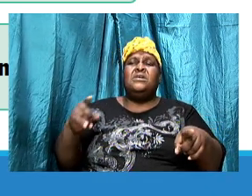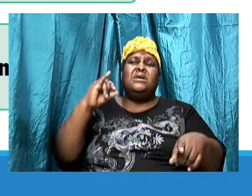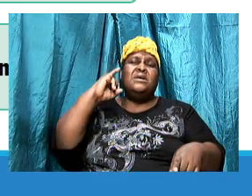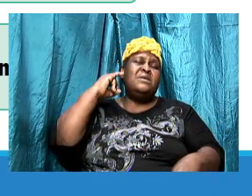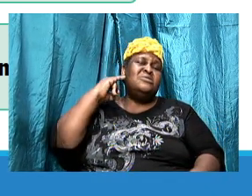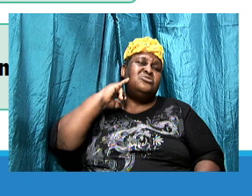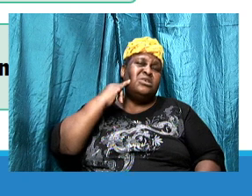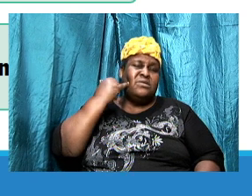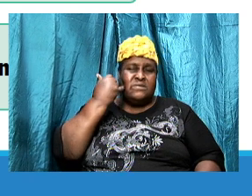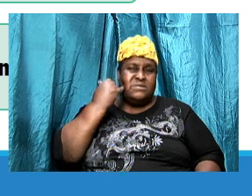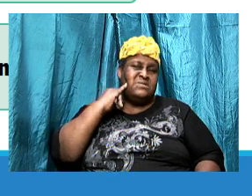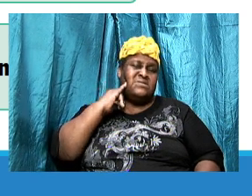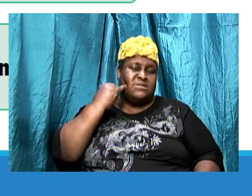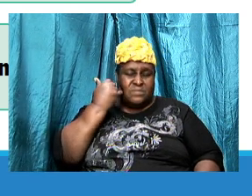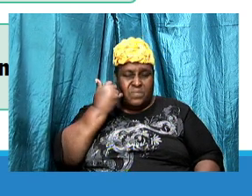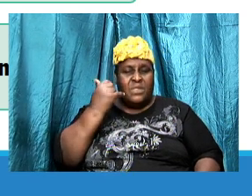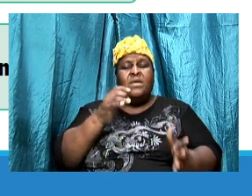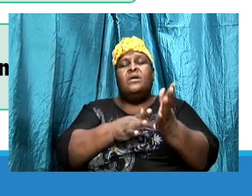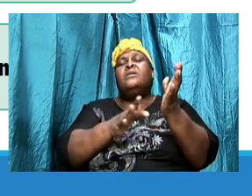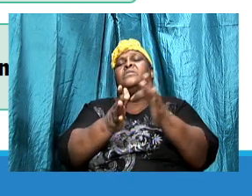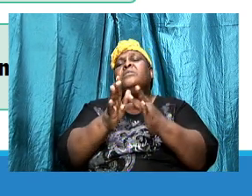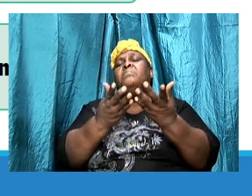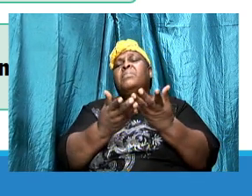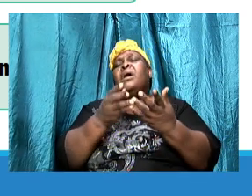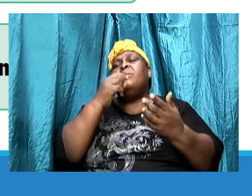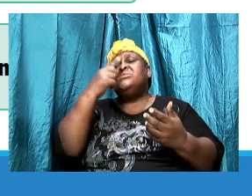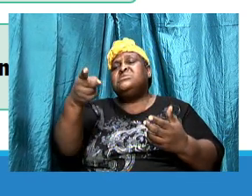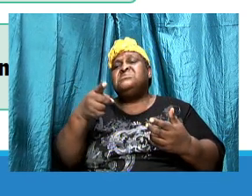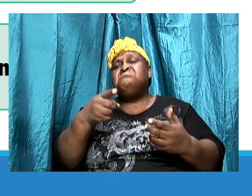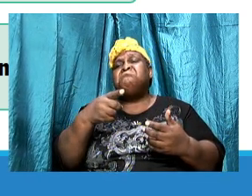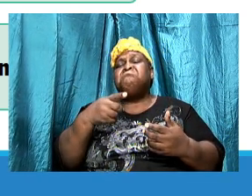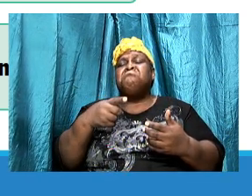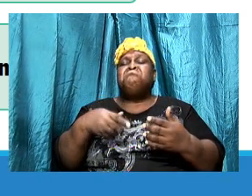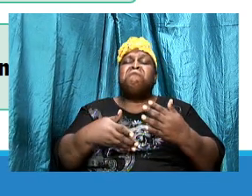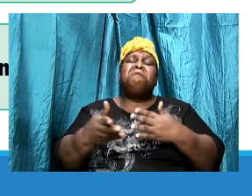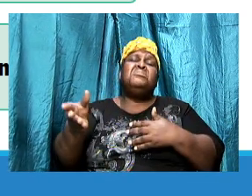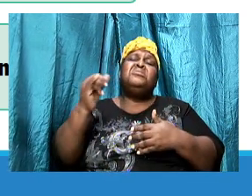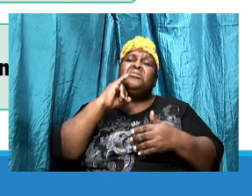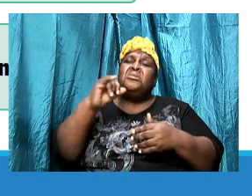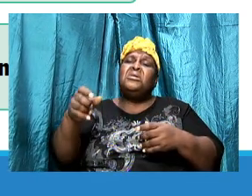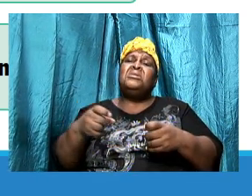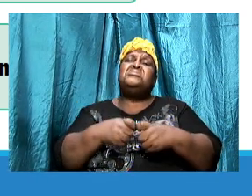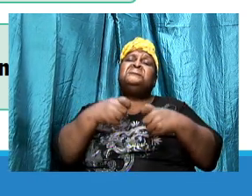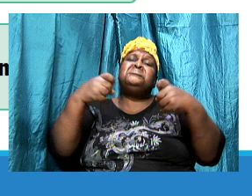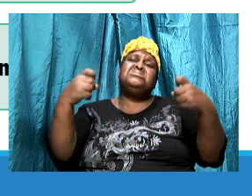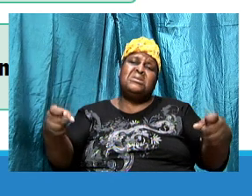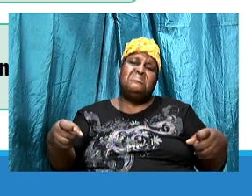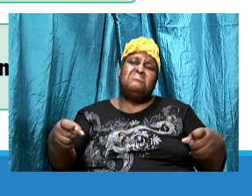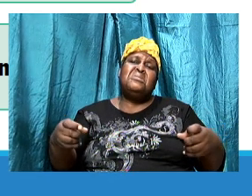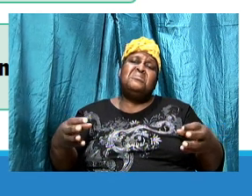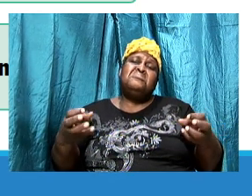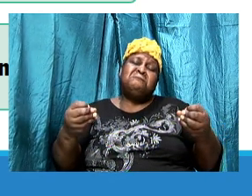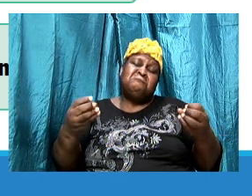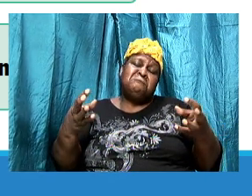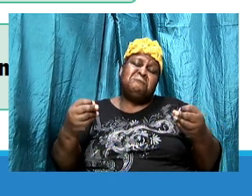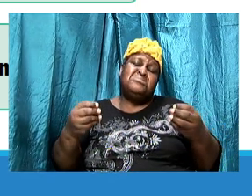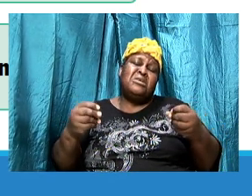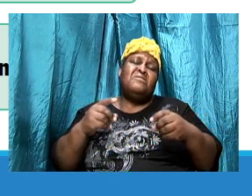envying, the Bible said that there is corruption, and it is a sign of